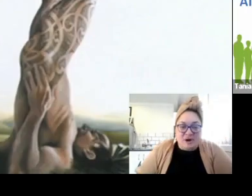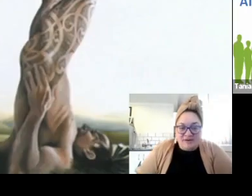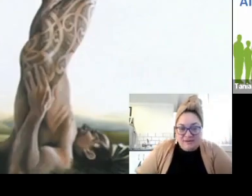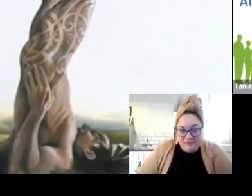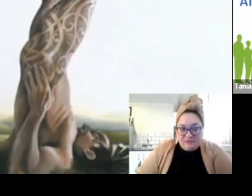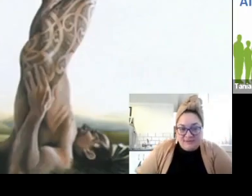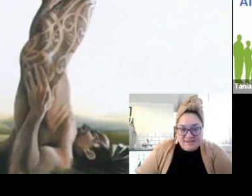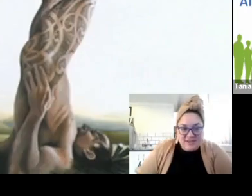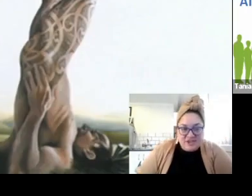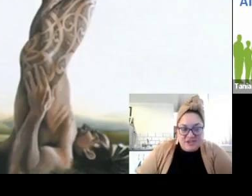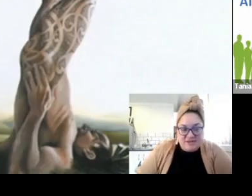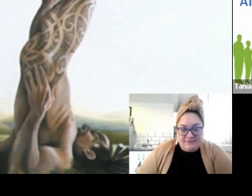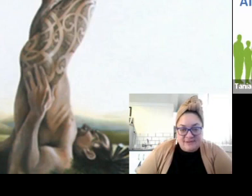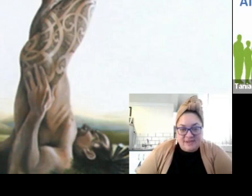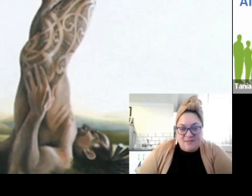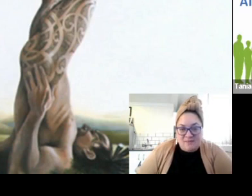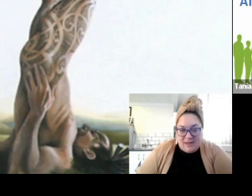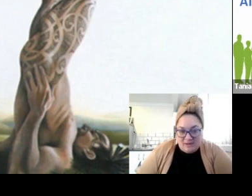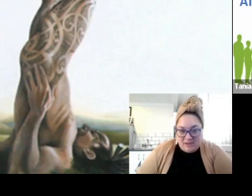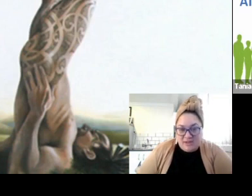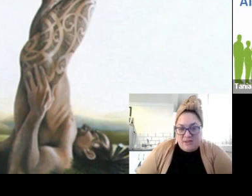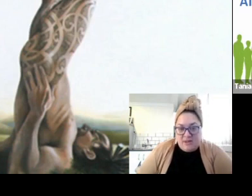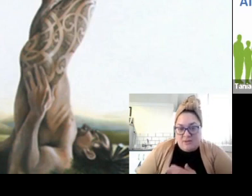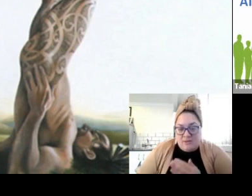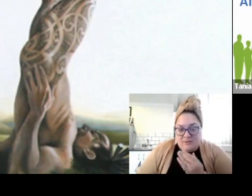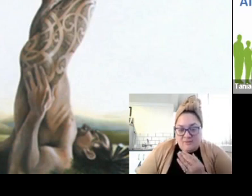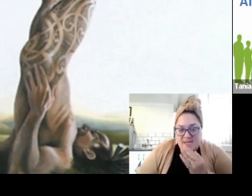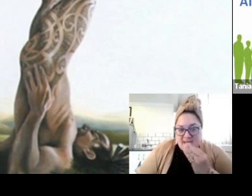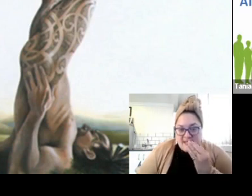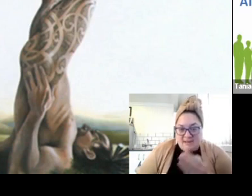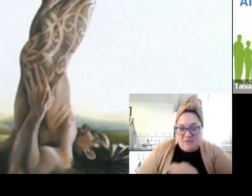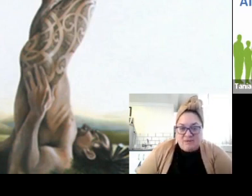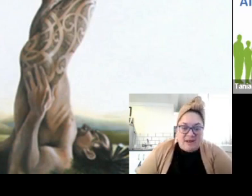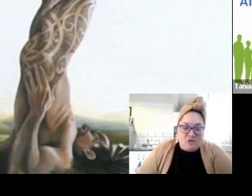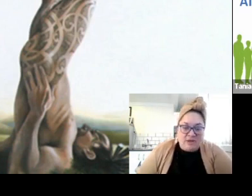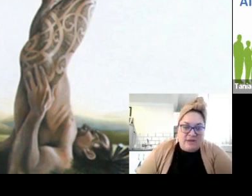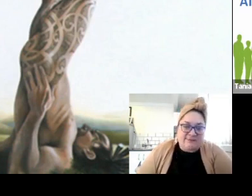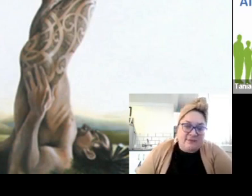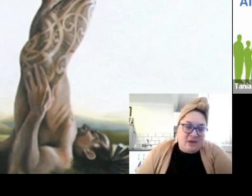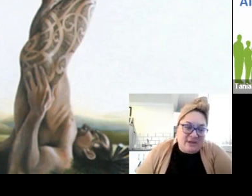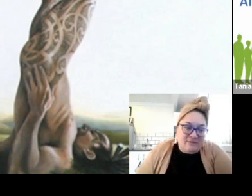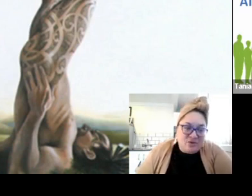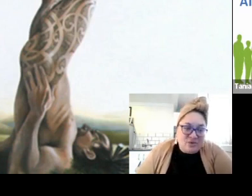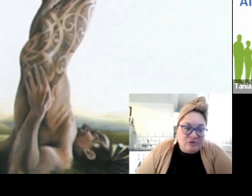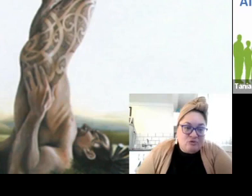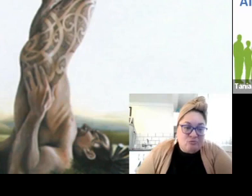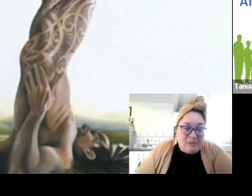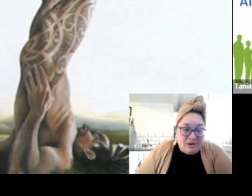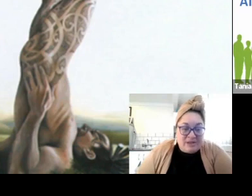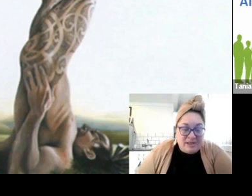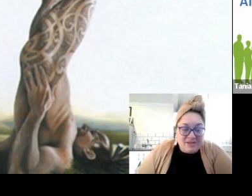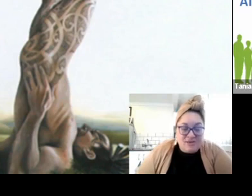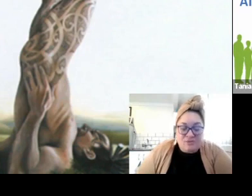The inspiring thought for this initiative came about from the number of ākonga from our level 2